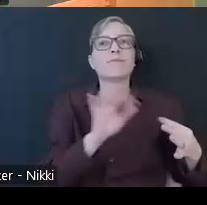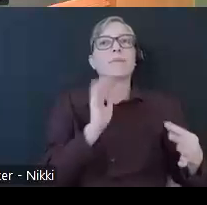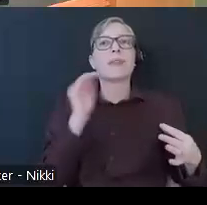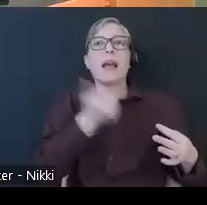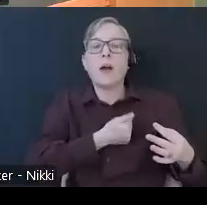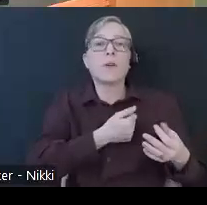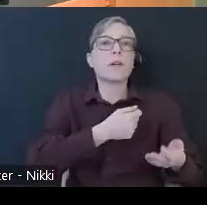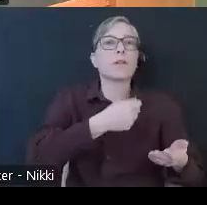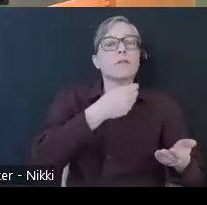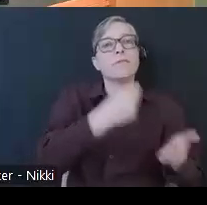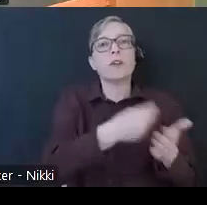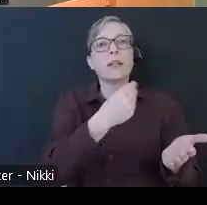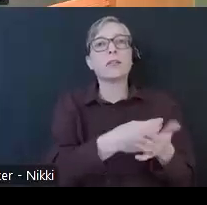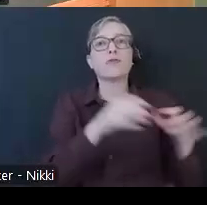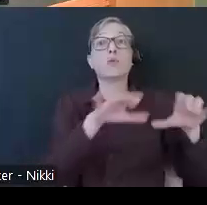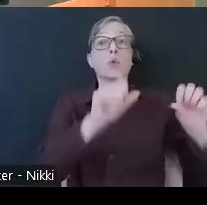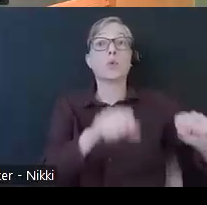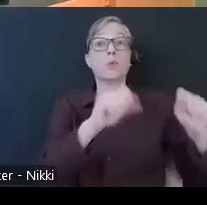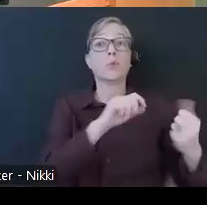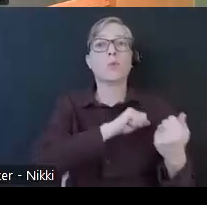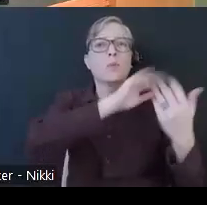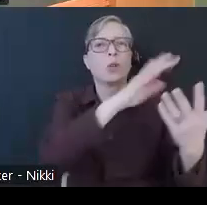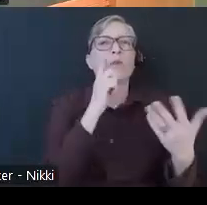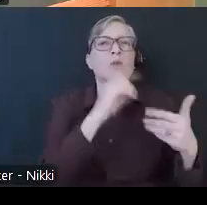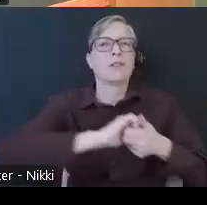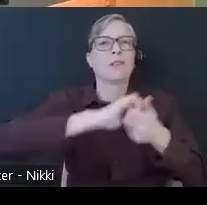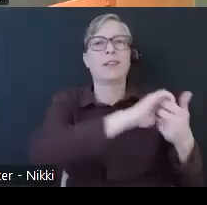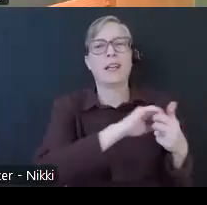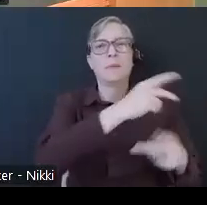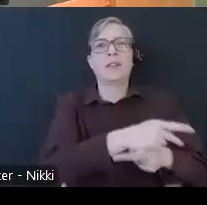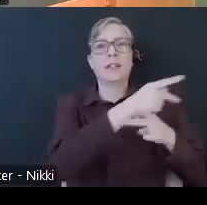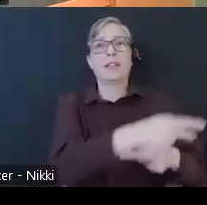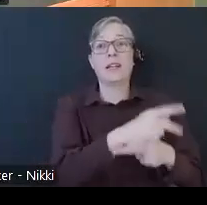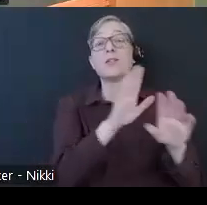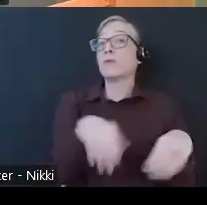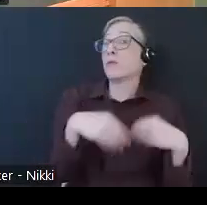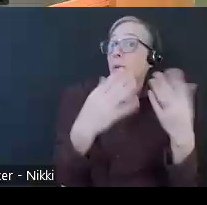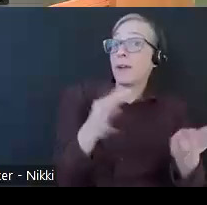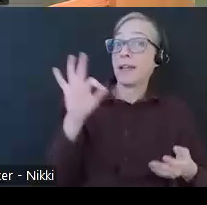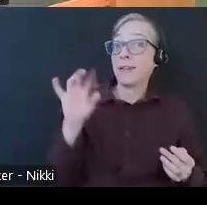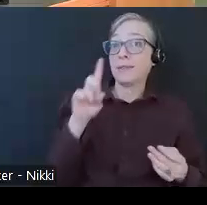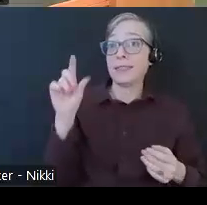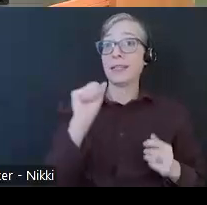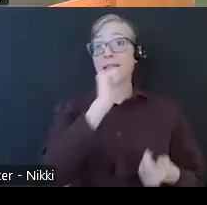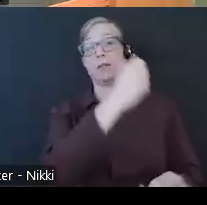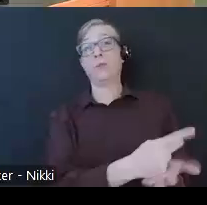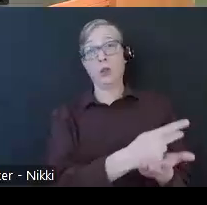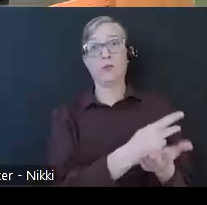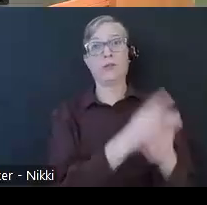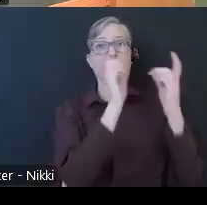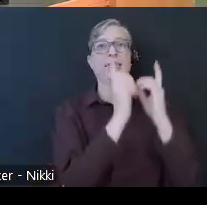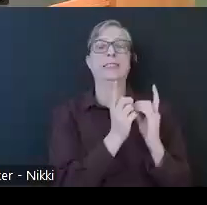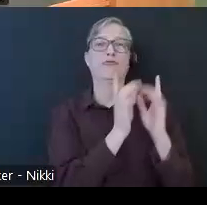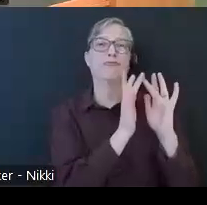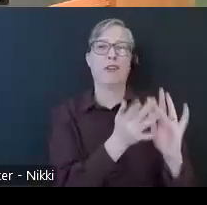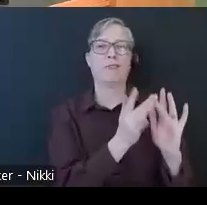and routine care. And then also finally to close with some thoughts about current and near future developments in